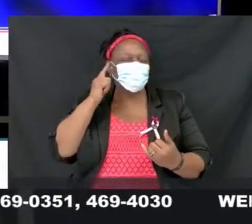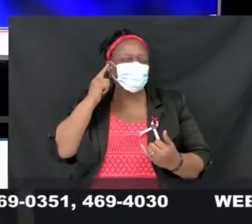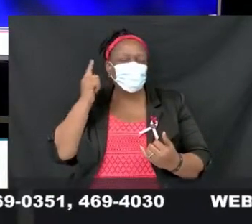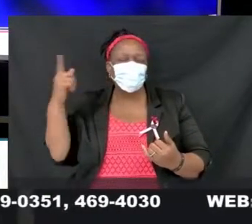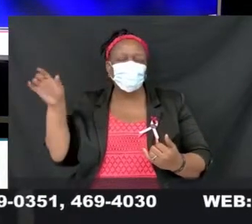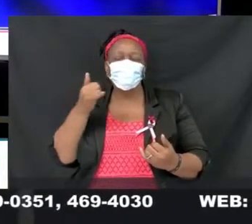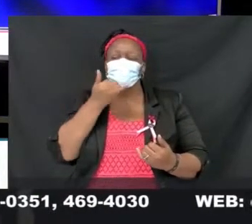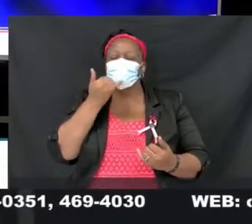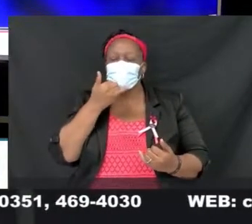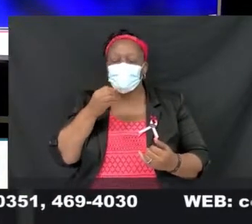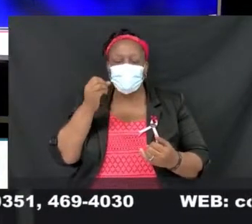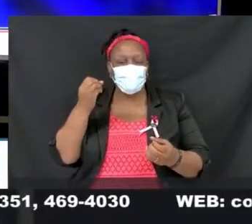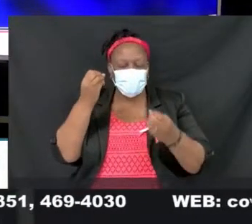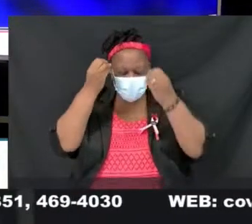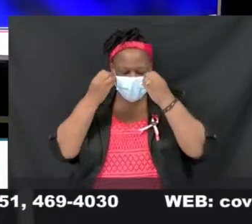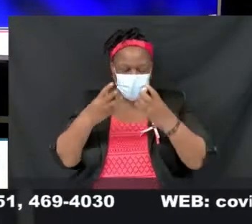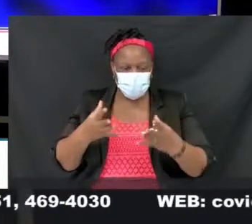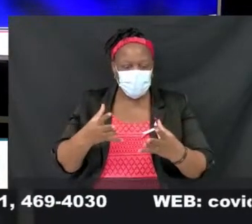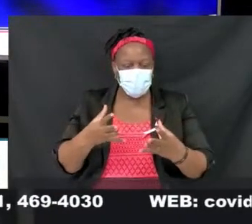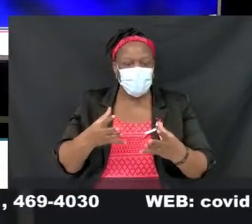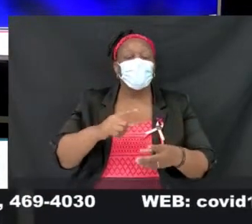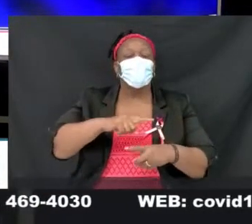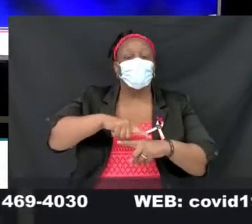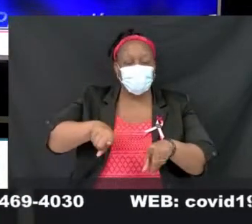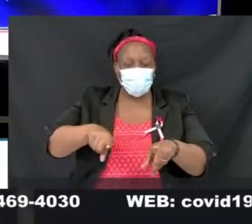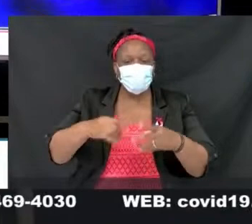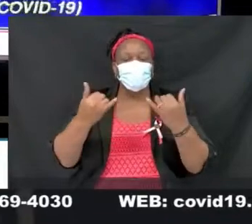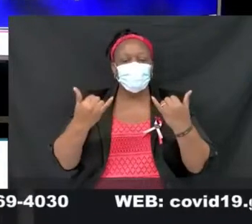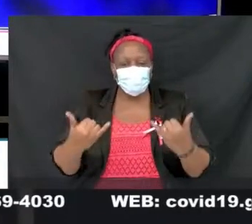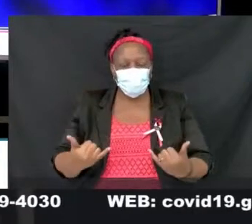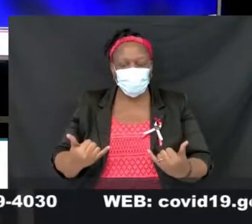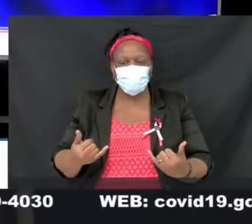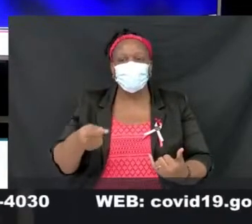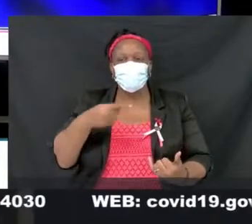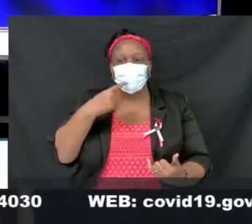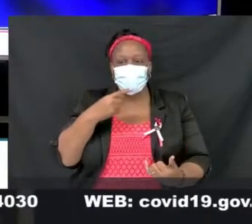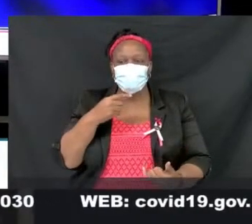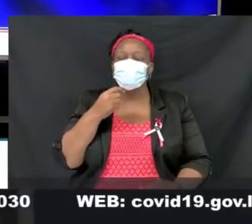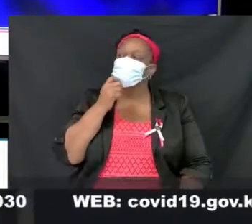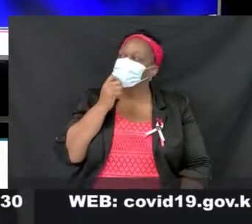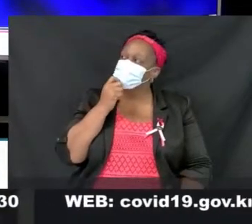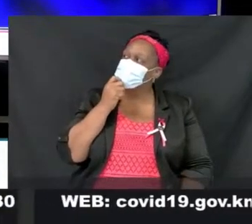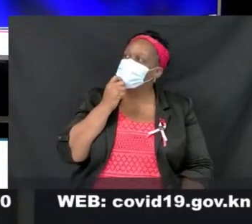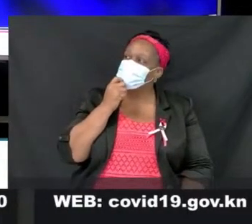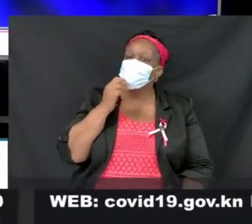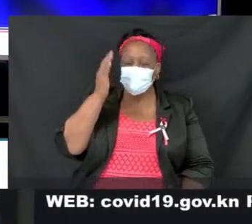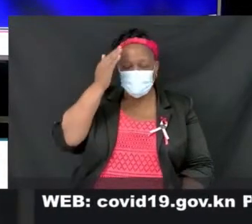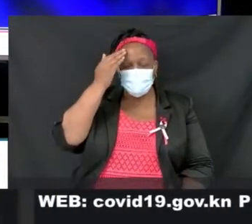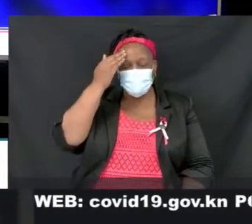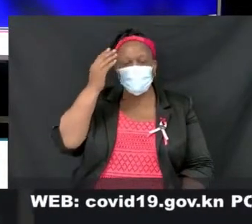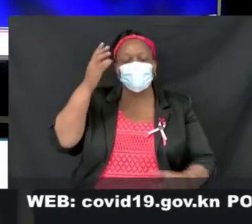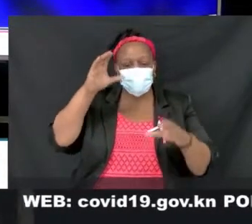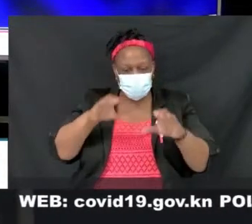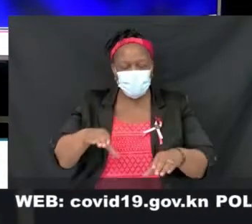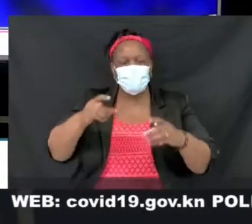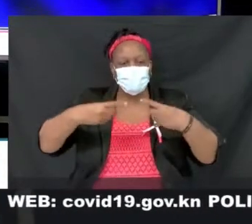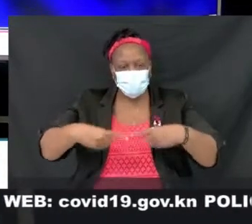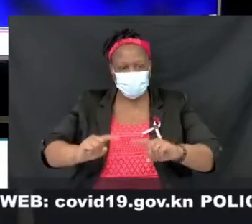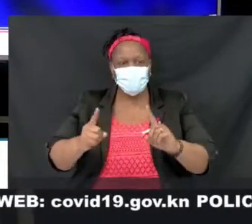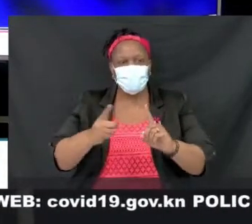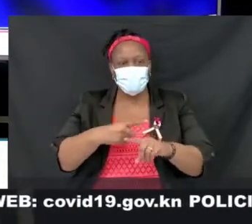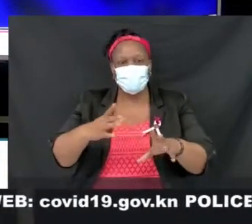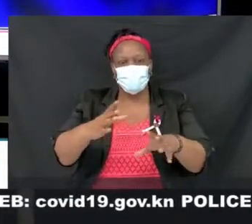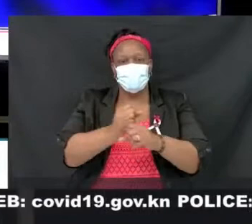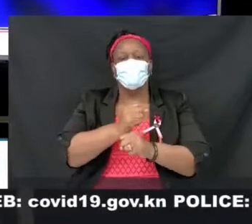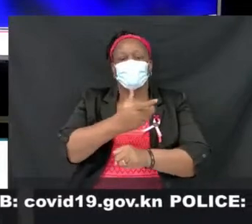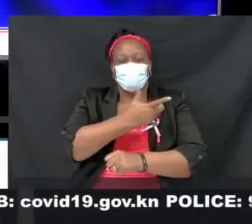more people are developing the trust and the confidence in vaccination and debunking a lot